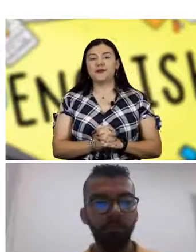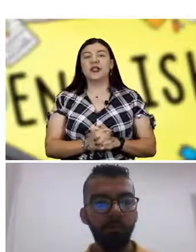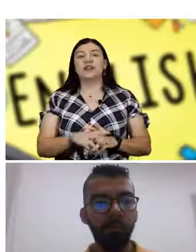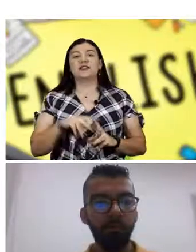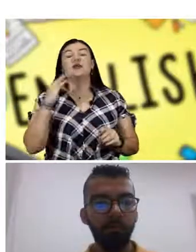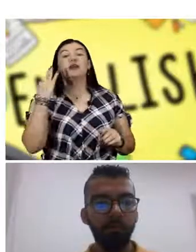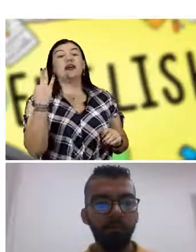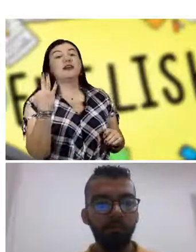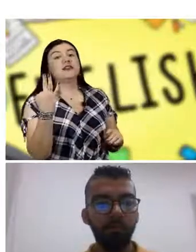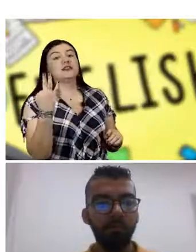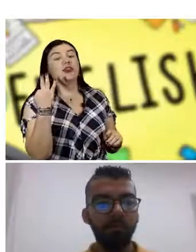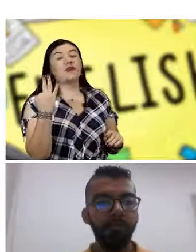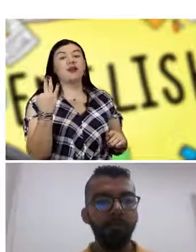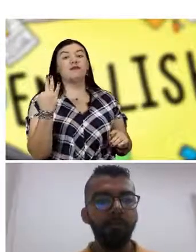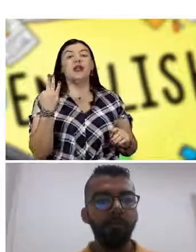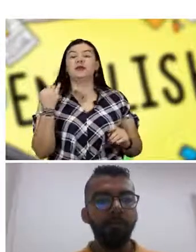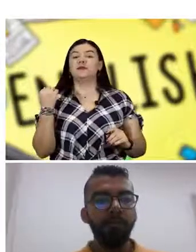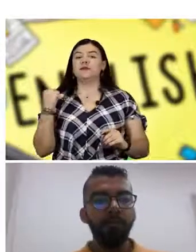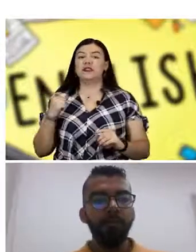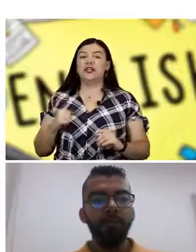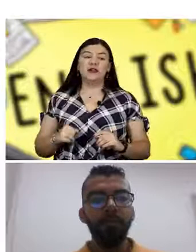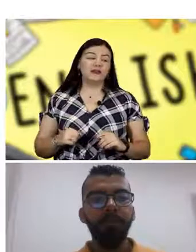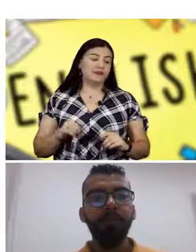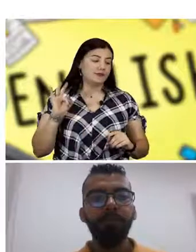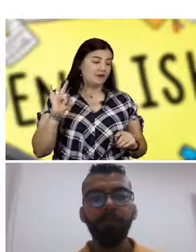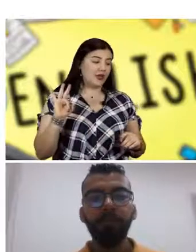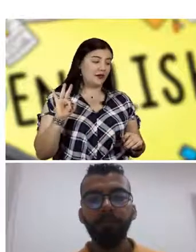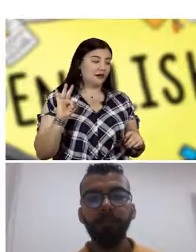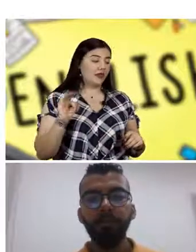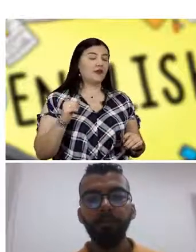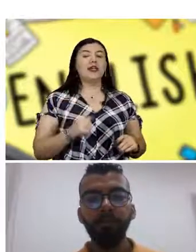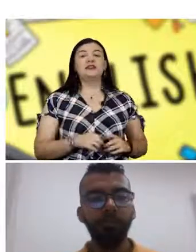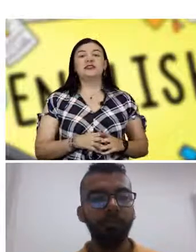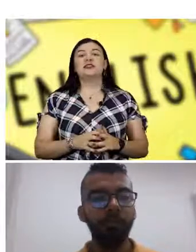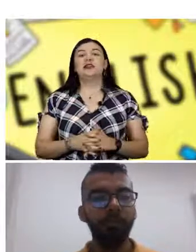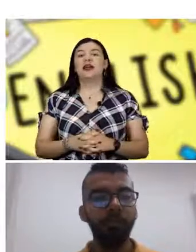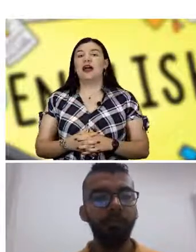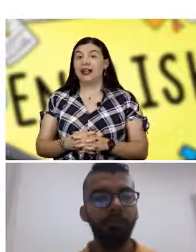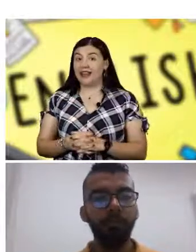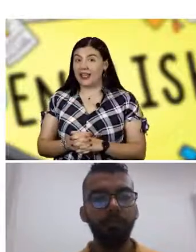good. So we got 3 of them, yeah? Number 3